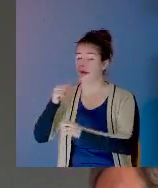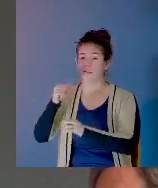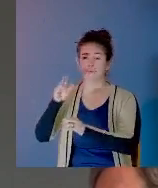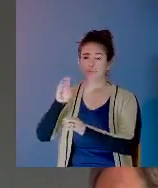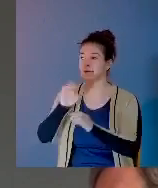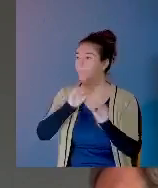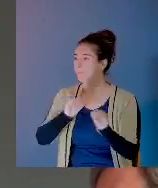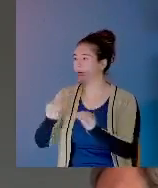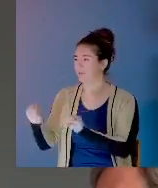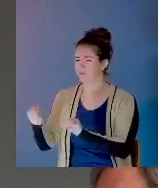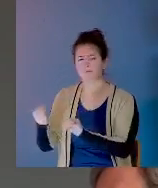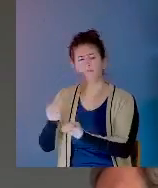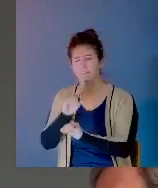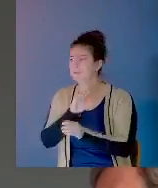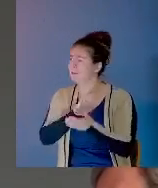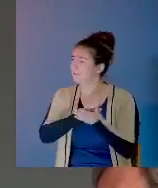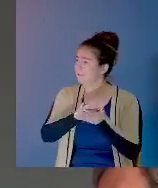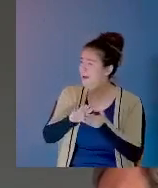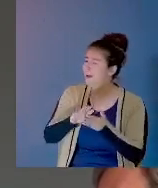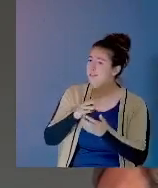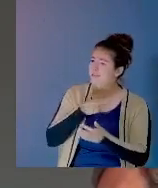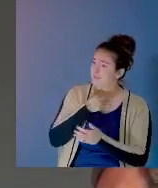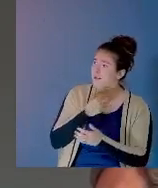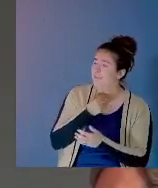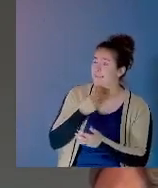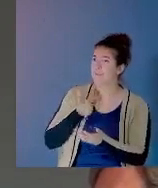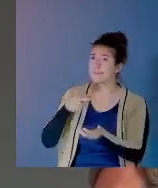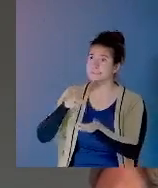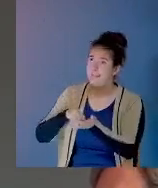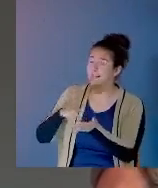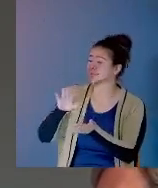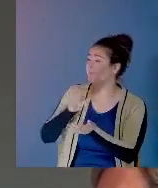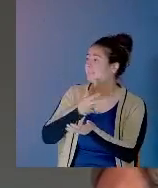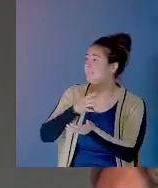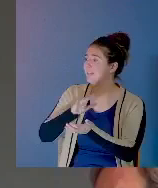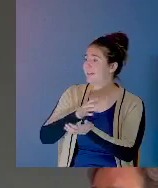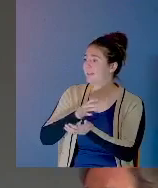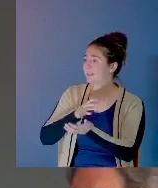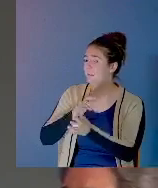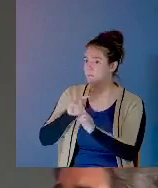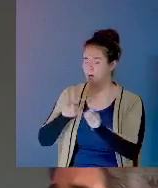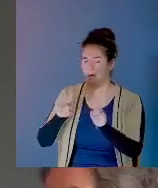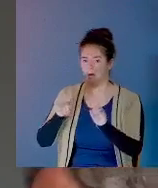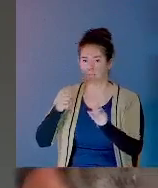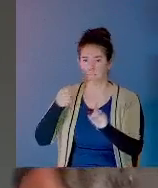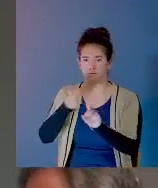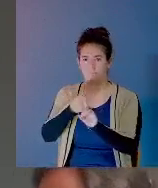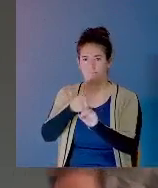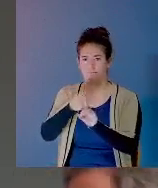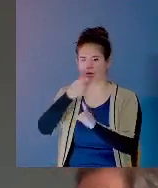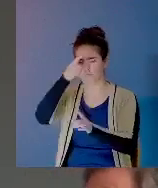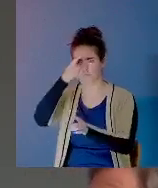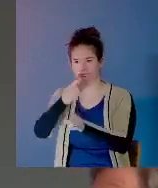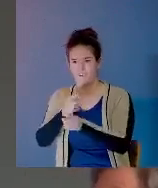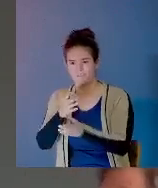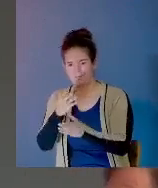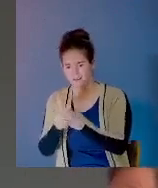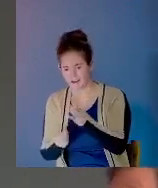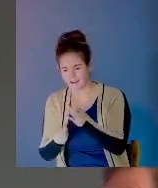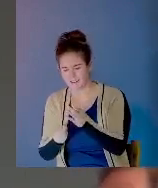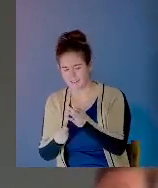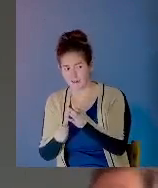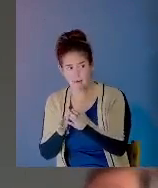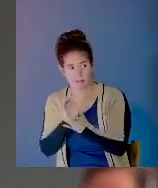voice, and he would just stand and sing that. But my brother died, and it just shook his whole world.